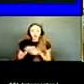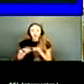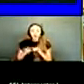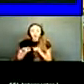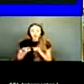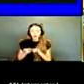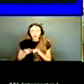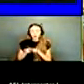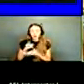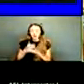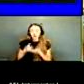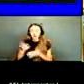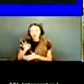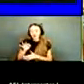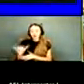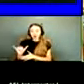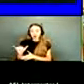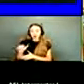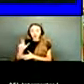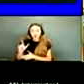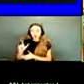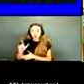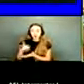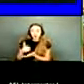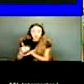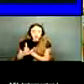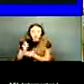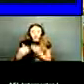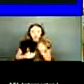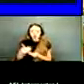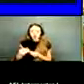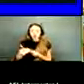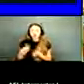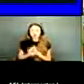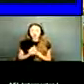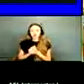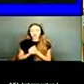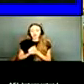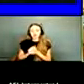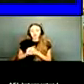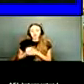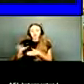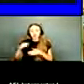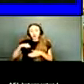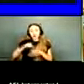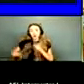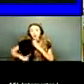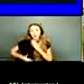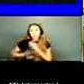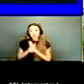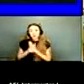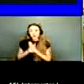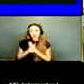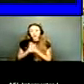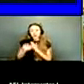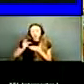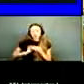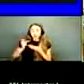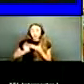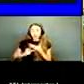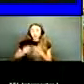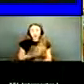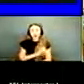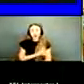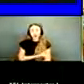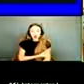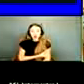the FY23 budget process, the Committee on Business and Economic Development amended the grant programs